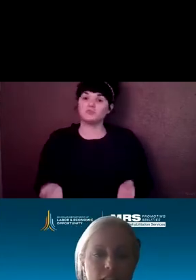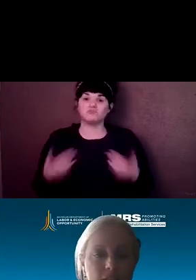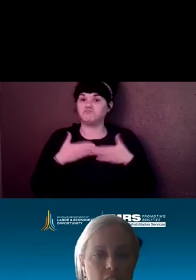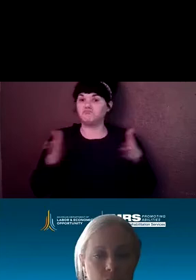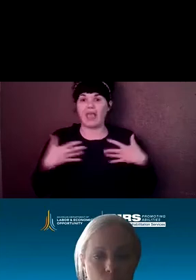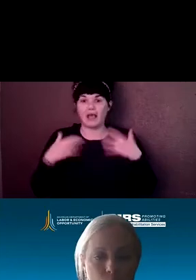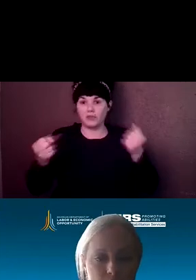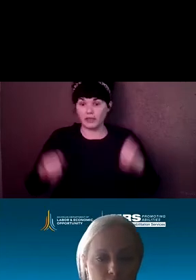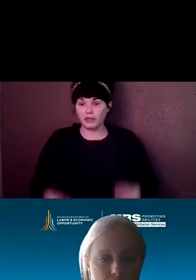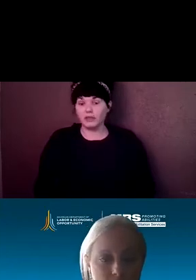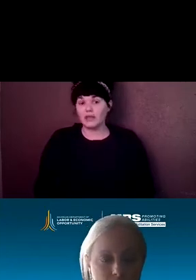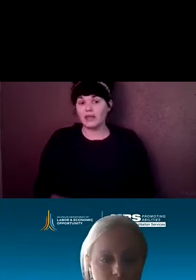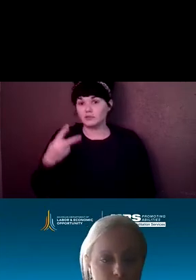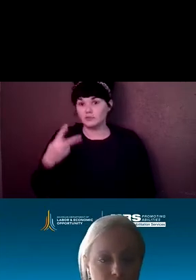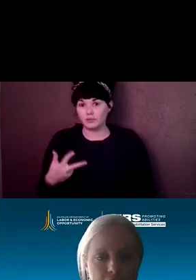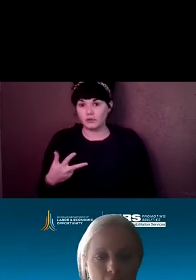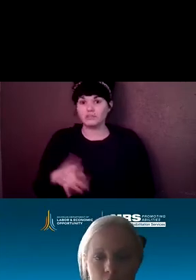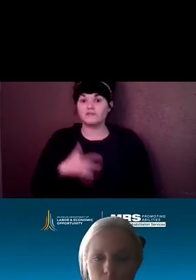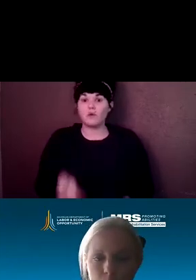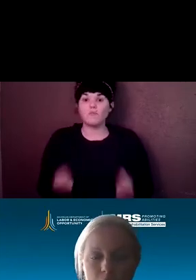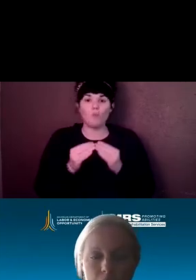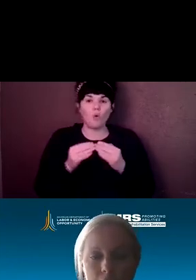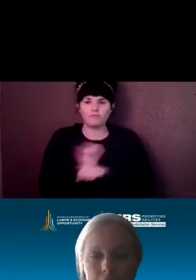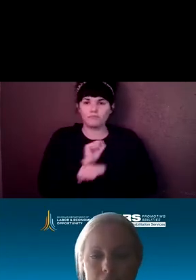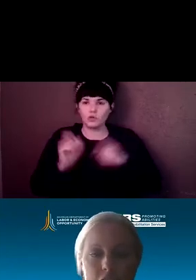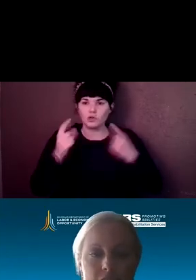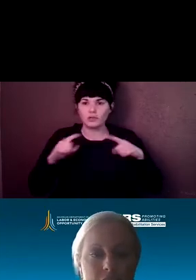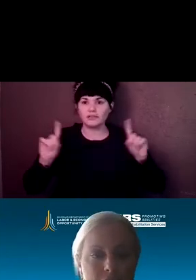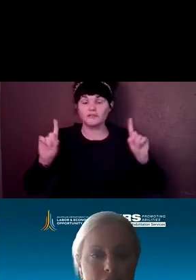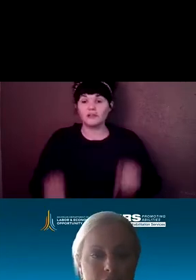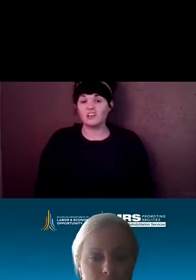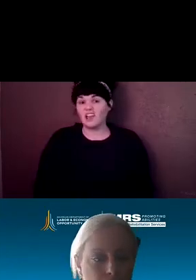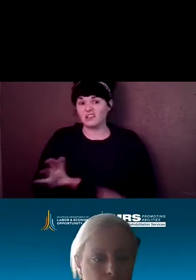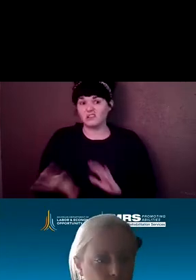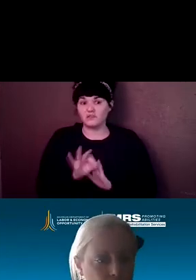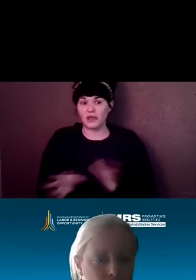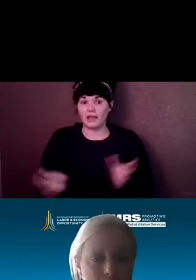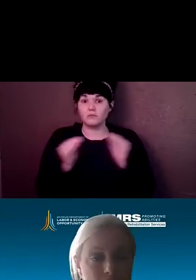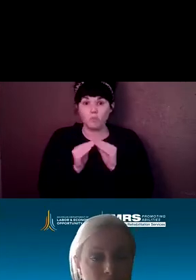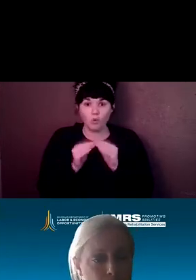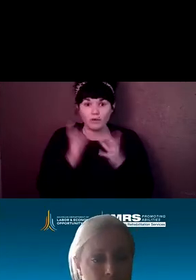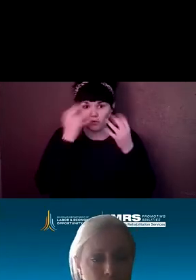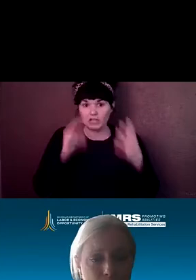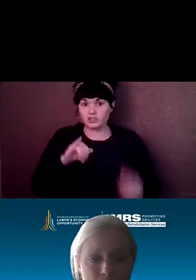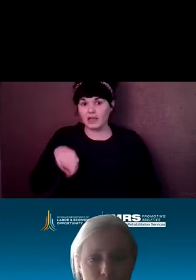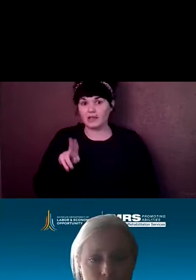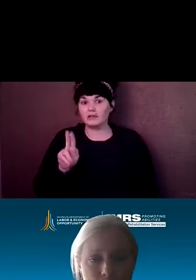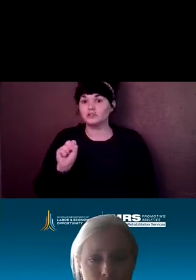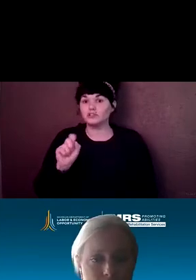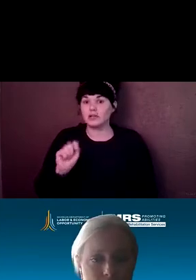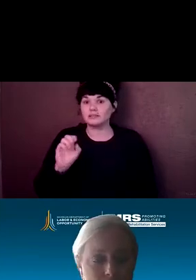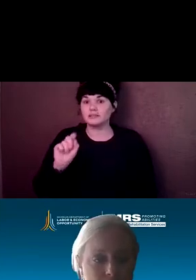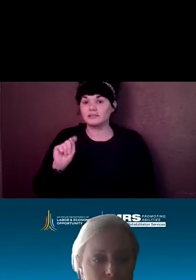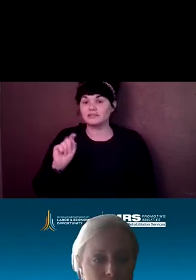2/3 felt more productive. And you can find out more at juststand.org. So it's a pretty remarkable